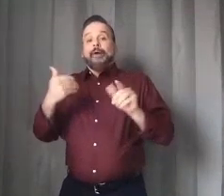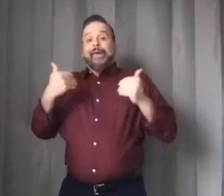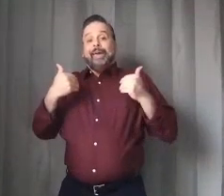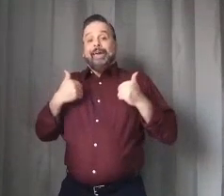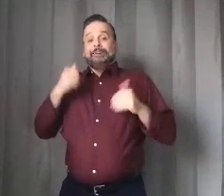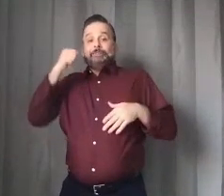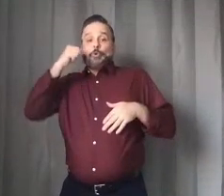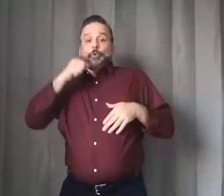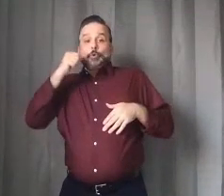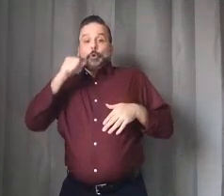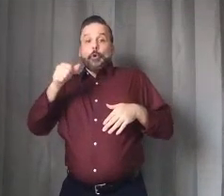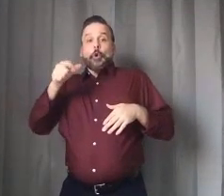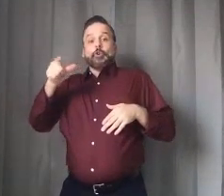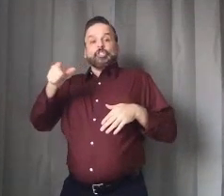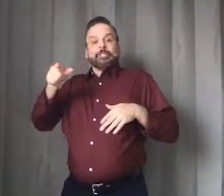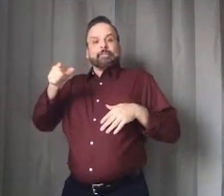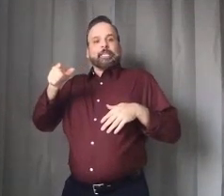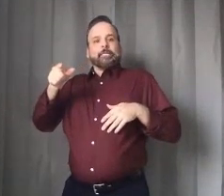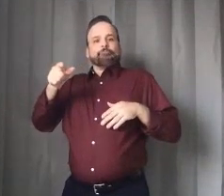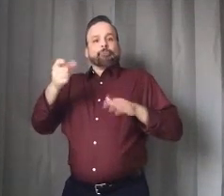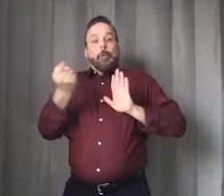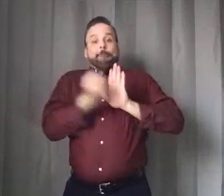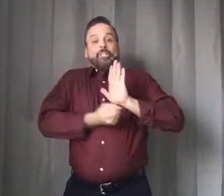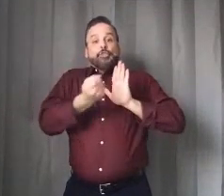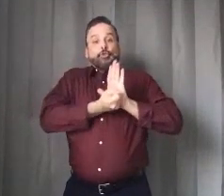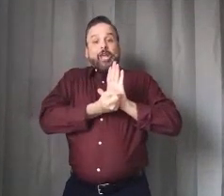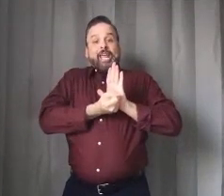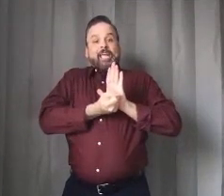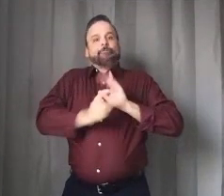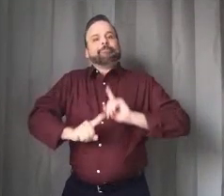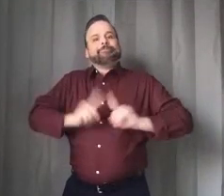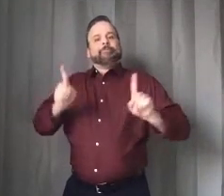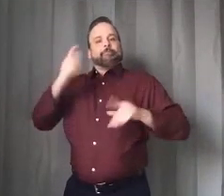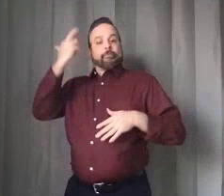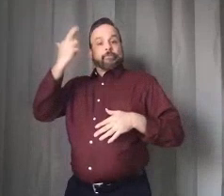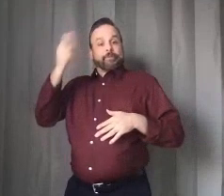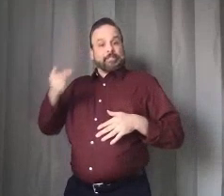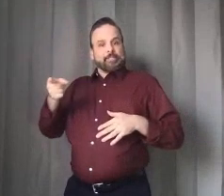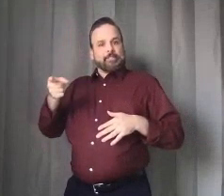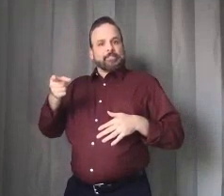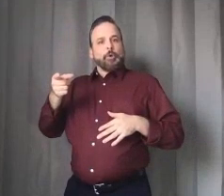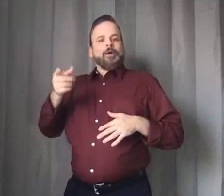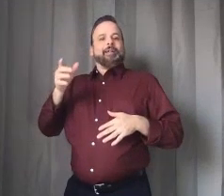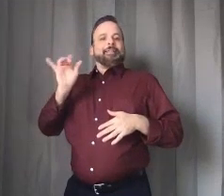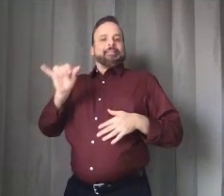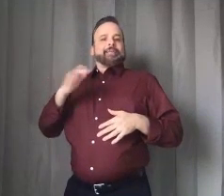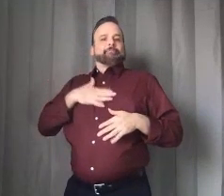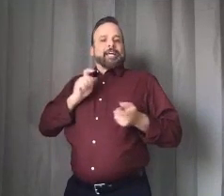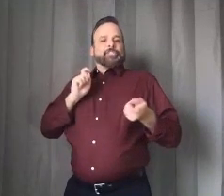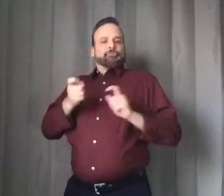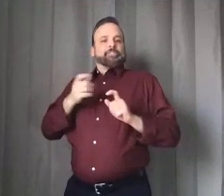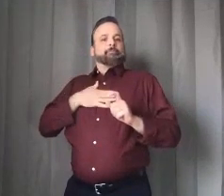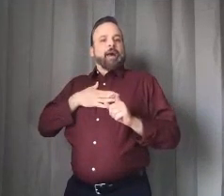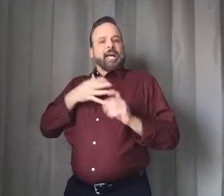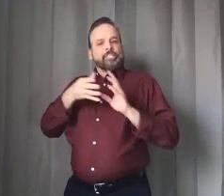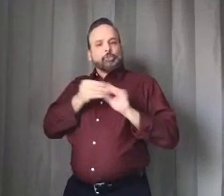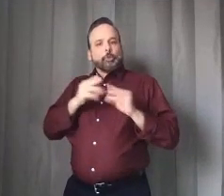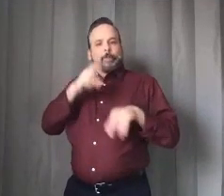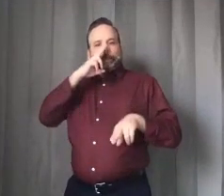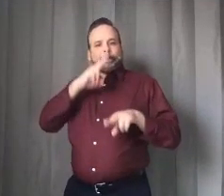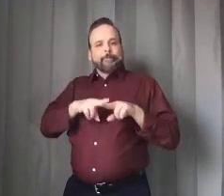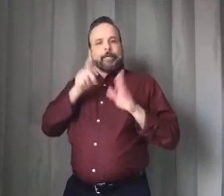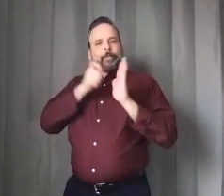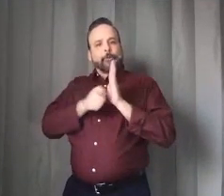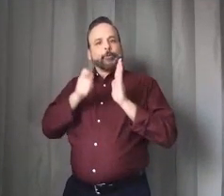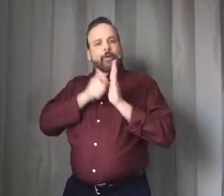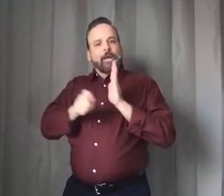actually being betrayed for another reason. And so that's sort of like my twist and my story. So it was fun to write,